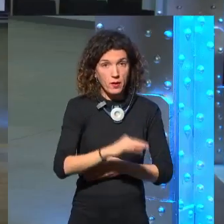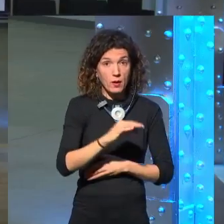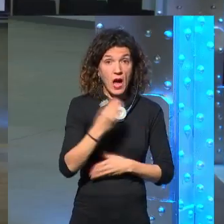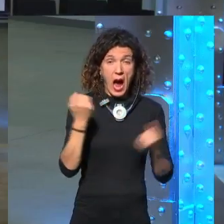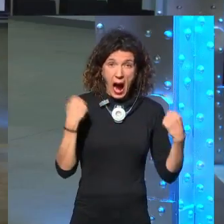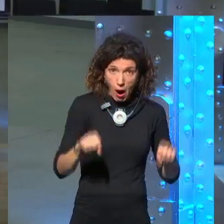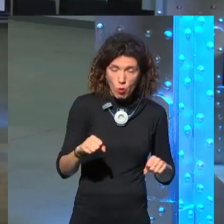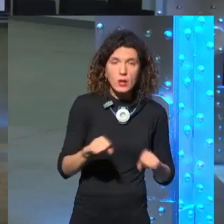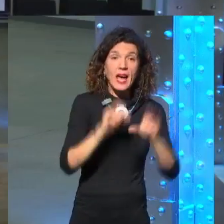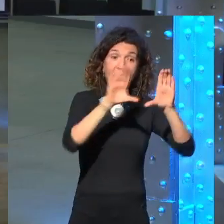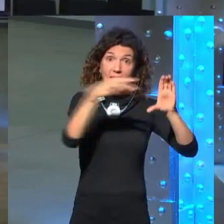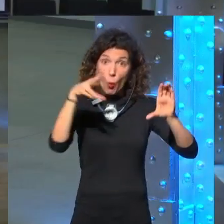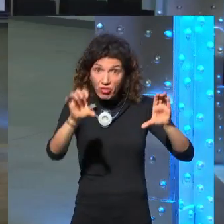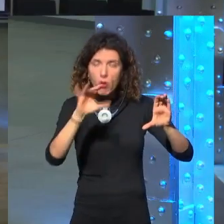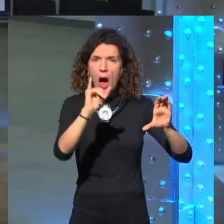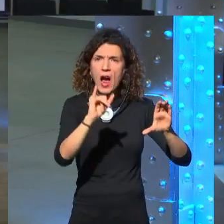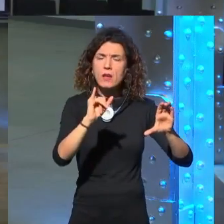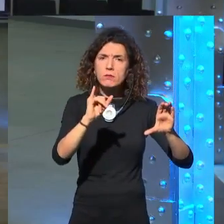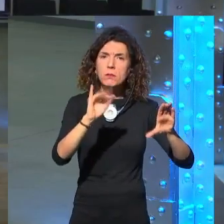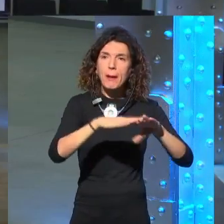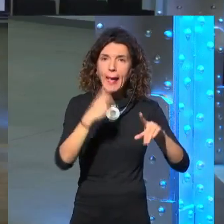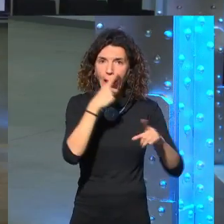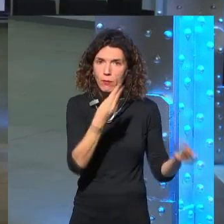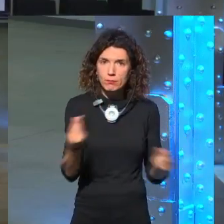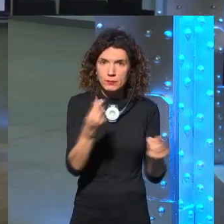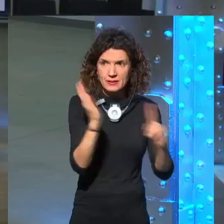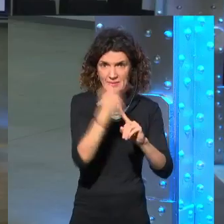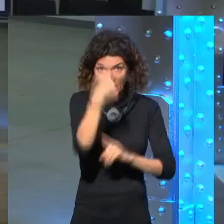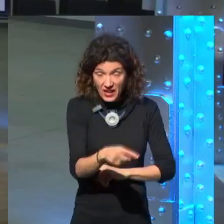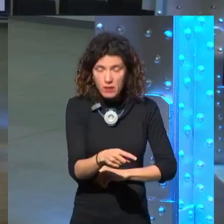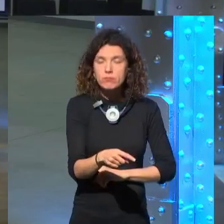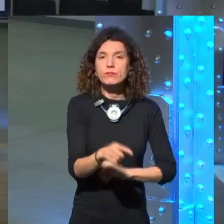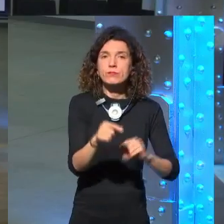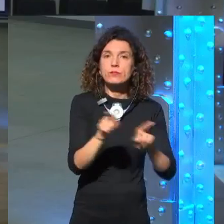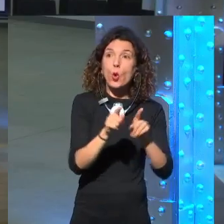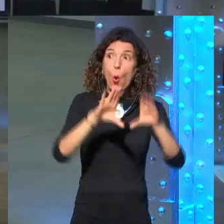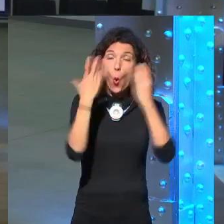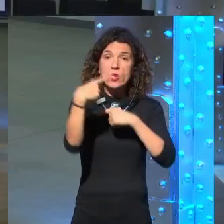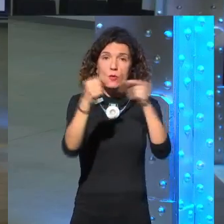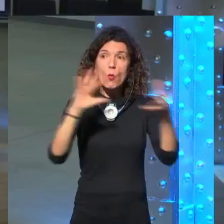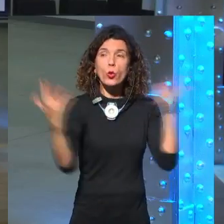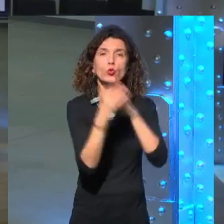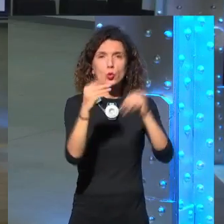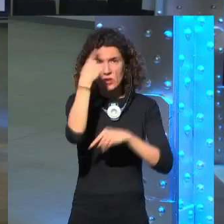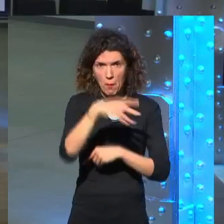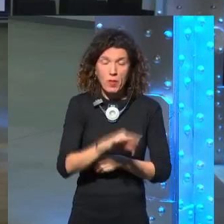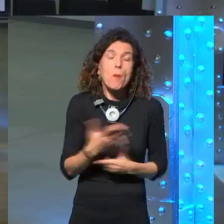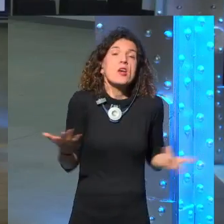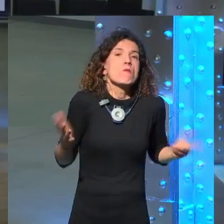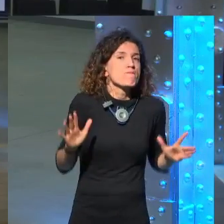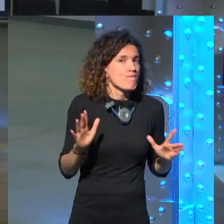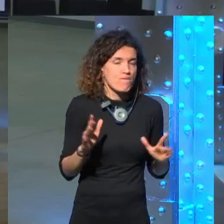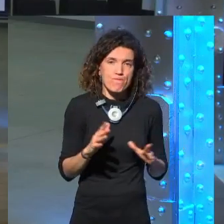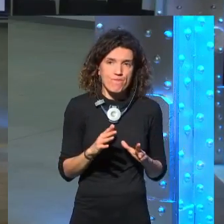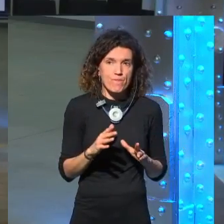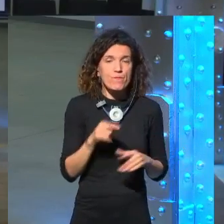equations to be able to predict those, the way the universe evolves. Now, I have here